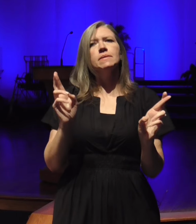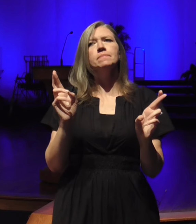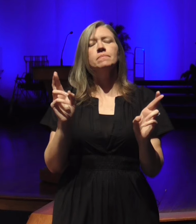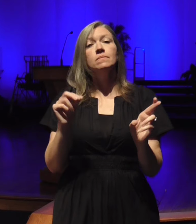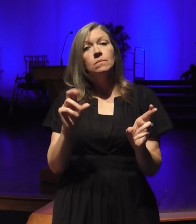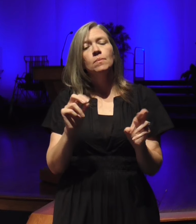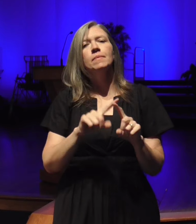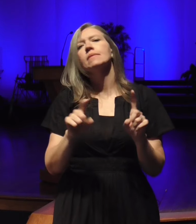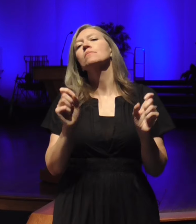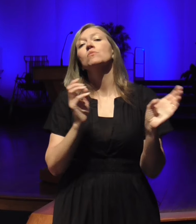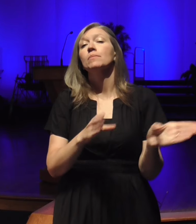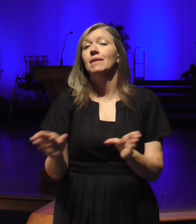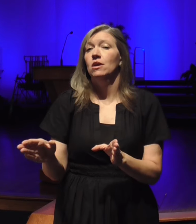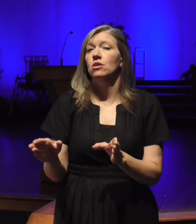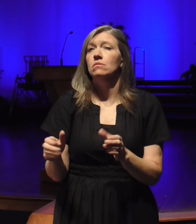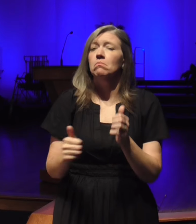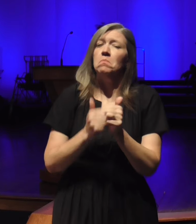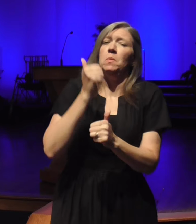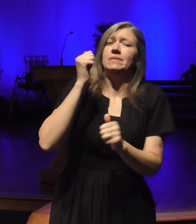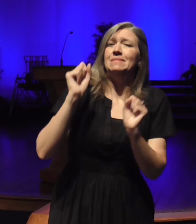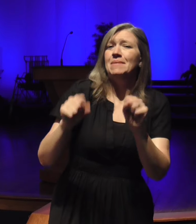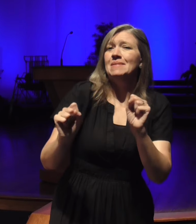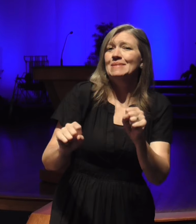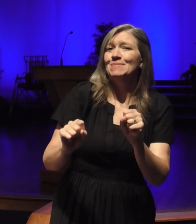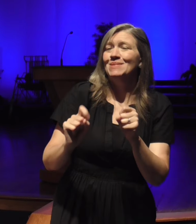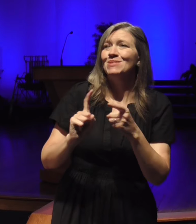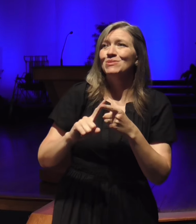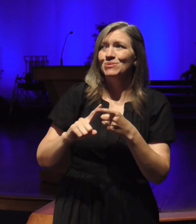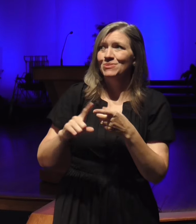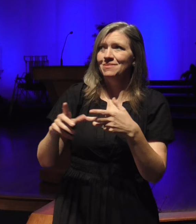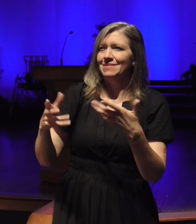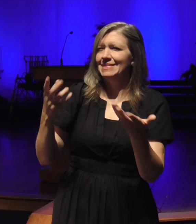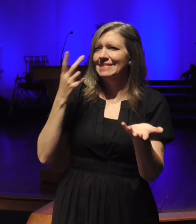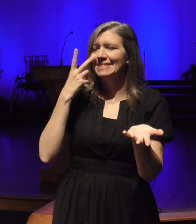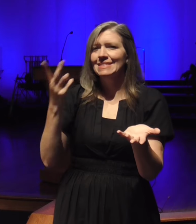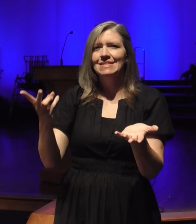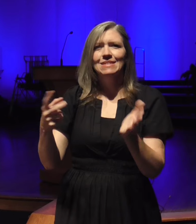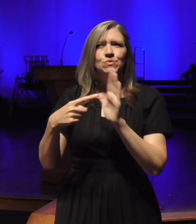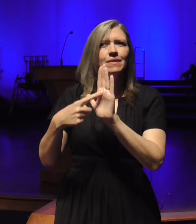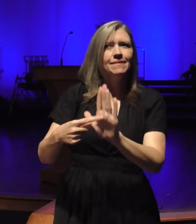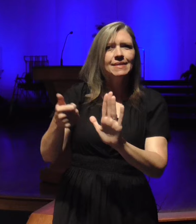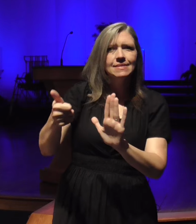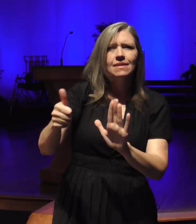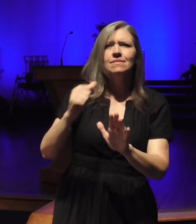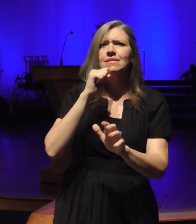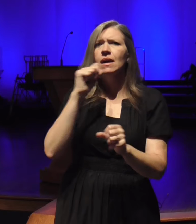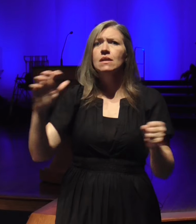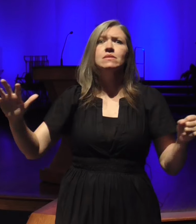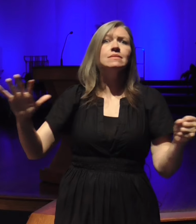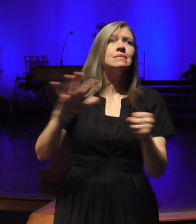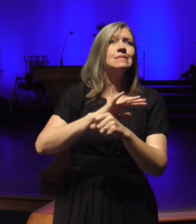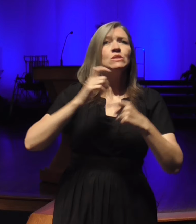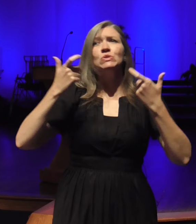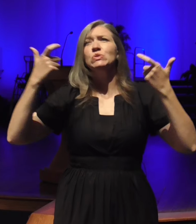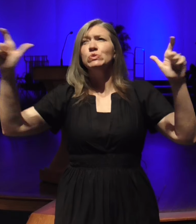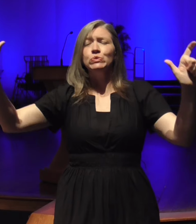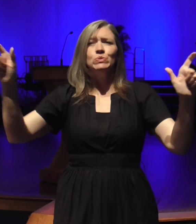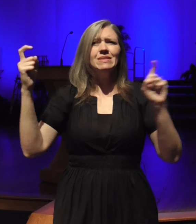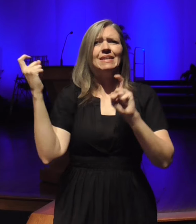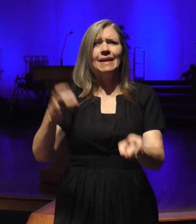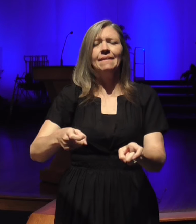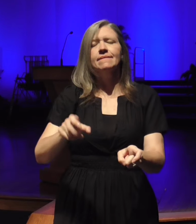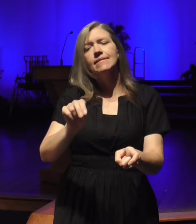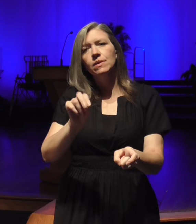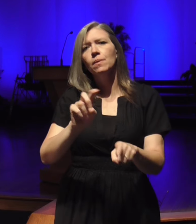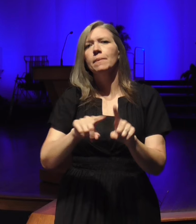accomplish, that we can never be fully ready for it. We can only be as prepared as possible for it